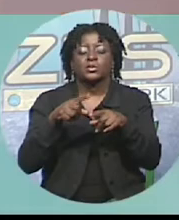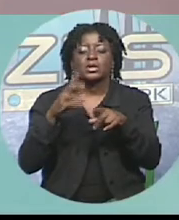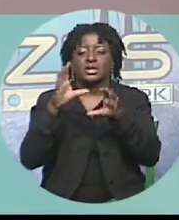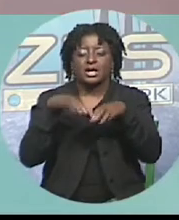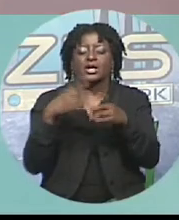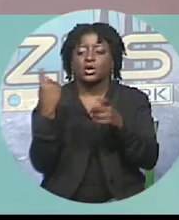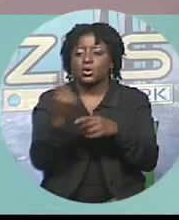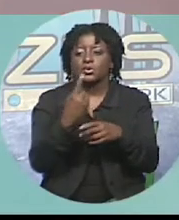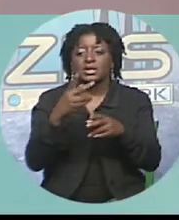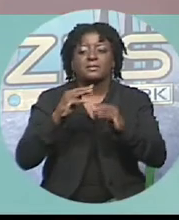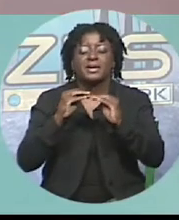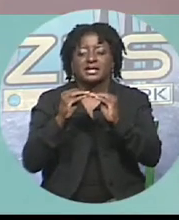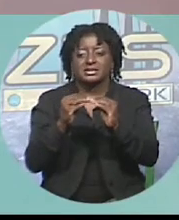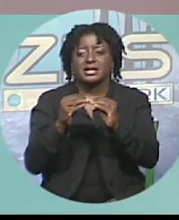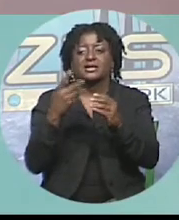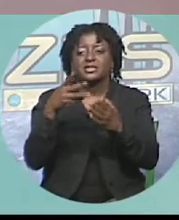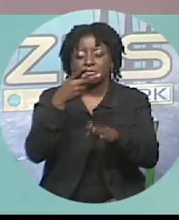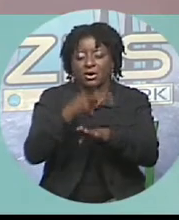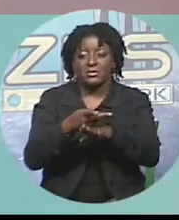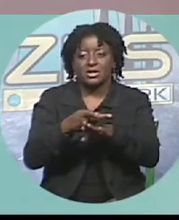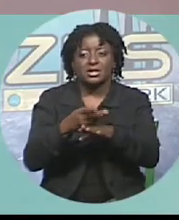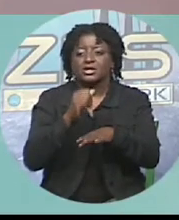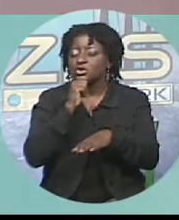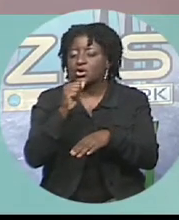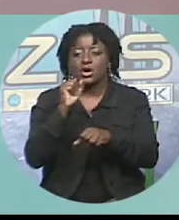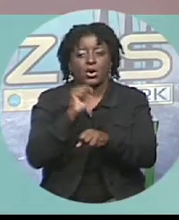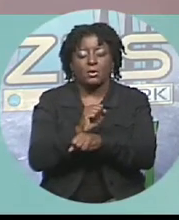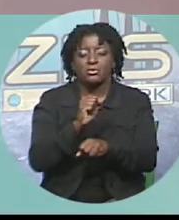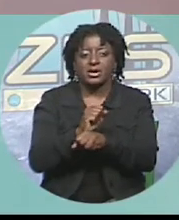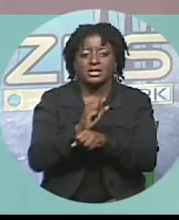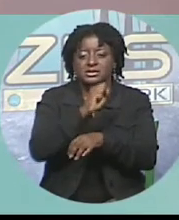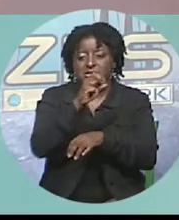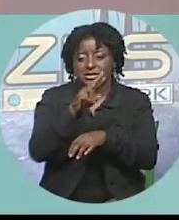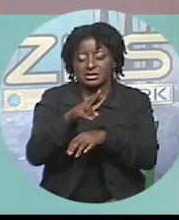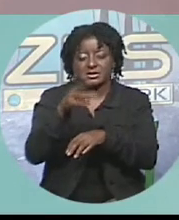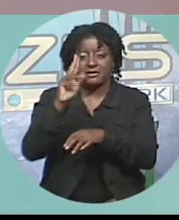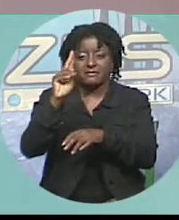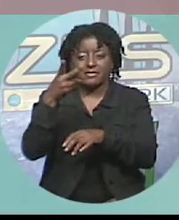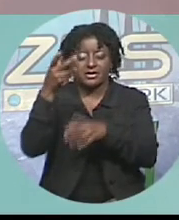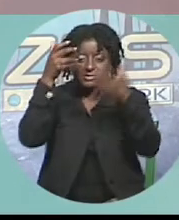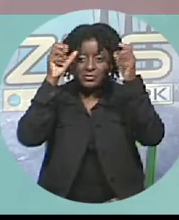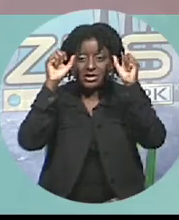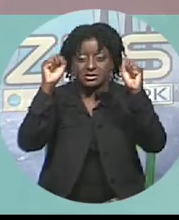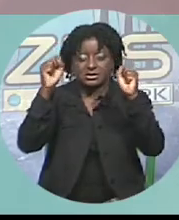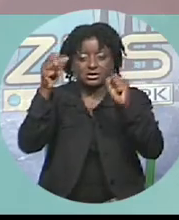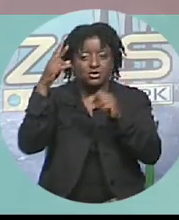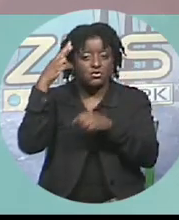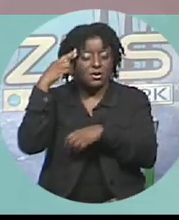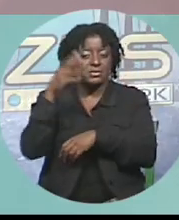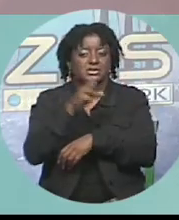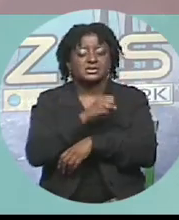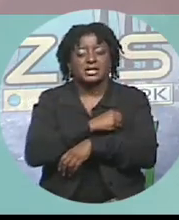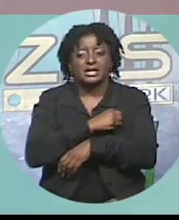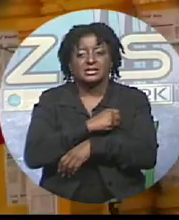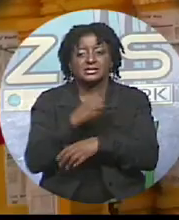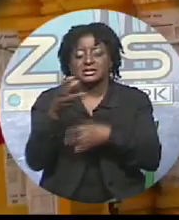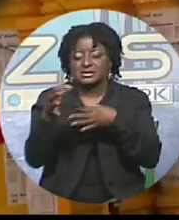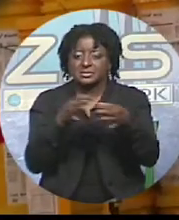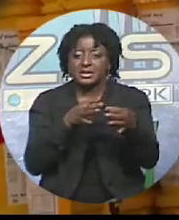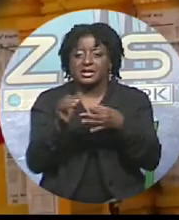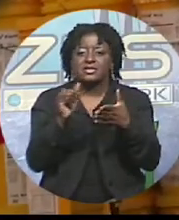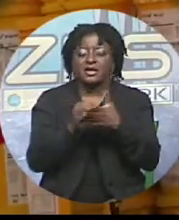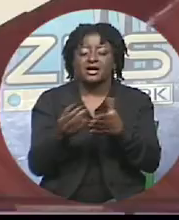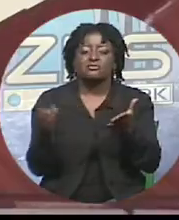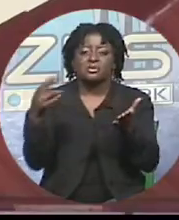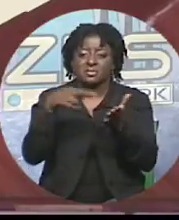it. Senior Vice President of Government and External Affairs at Bahama, Robert Sands, explaining that repeated delays by the general contractor